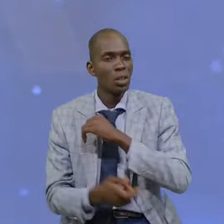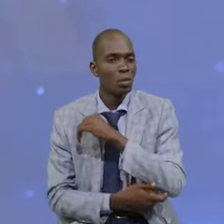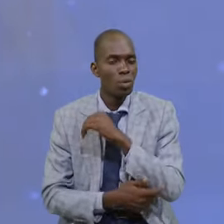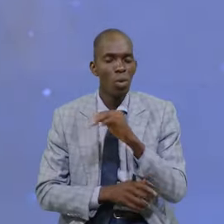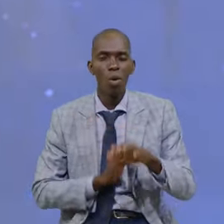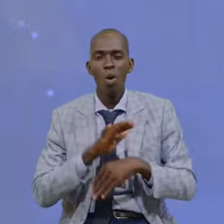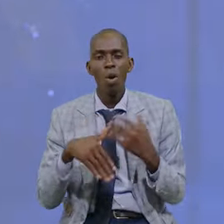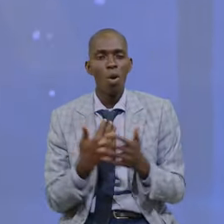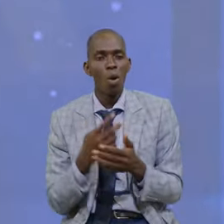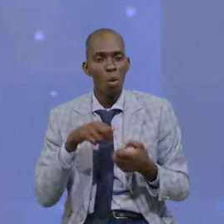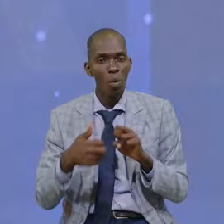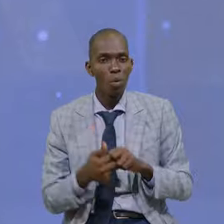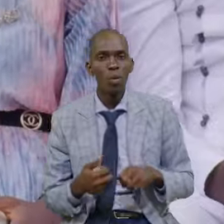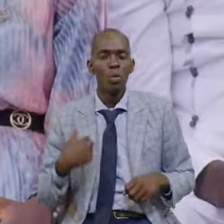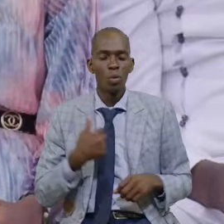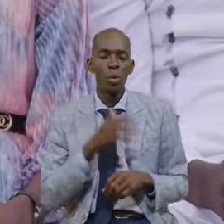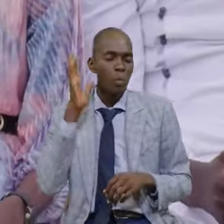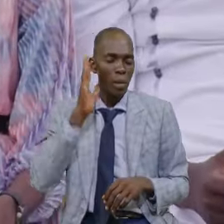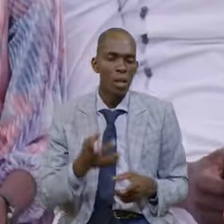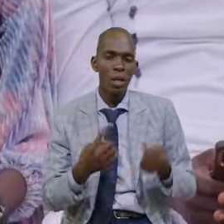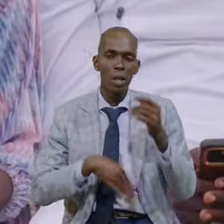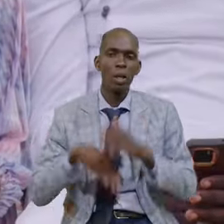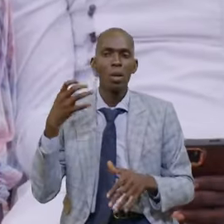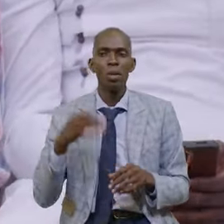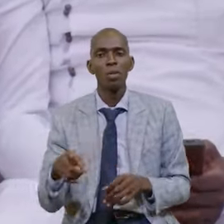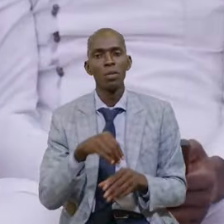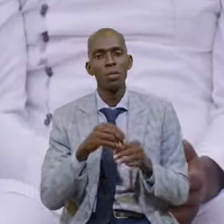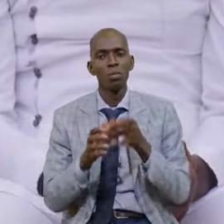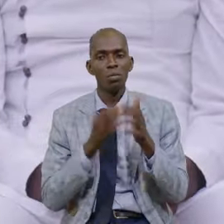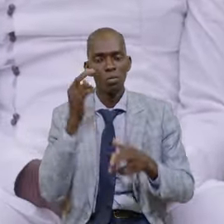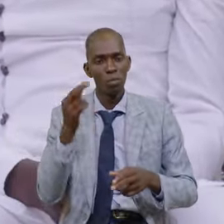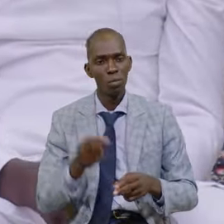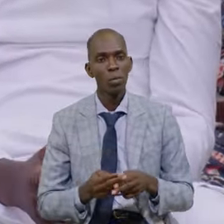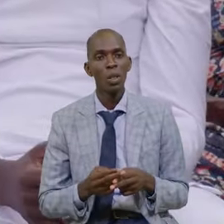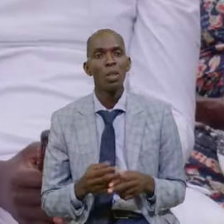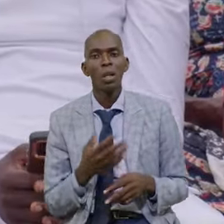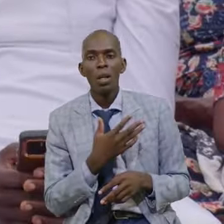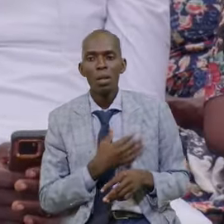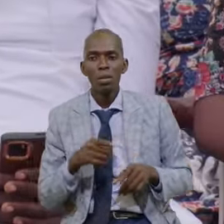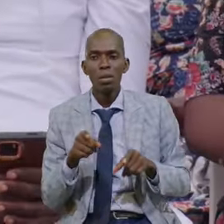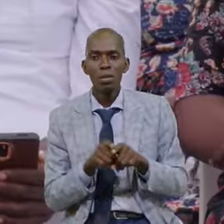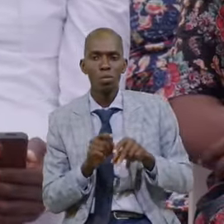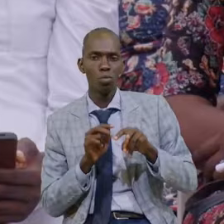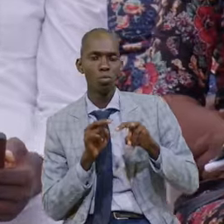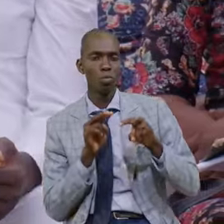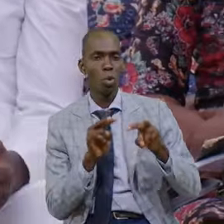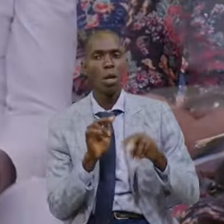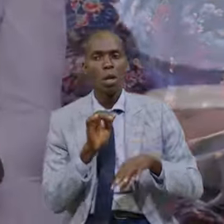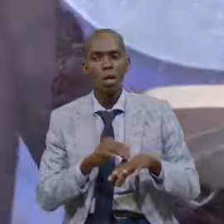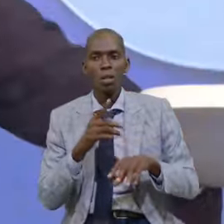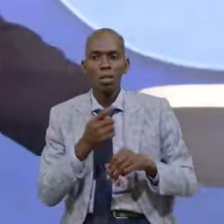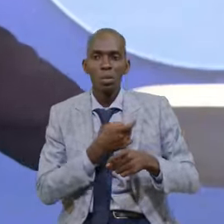will come out of them. You will think, as you look at the persecution,